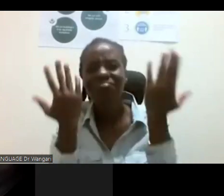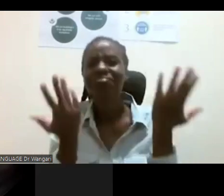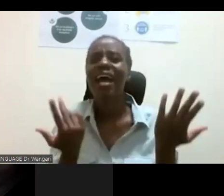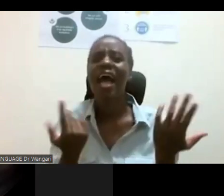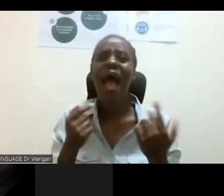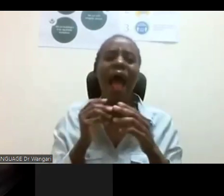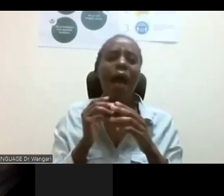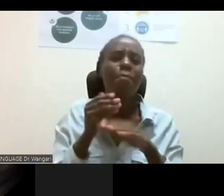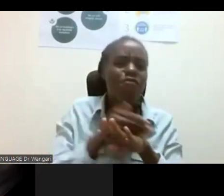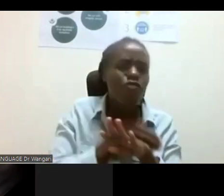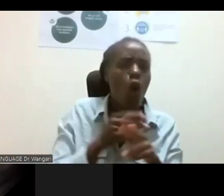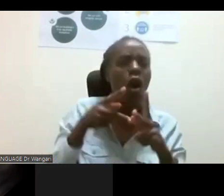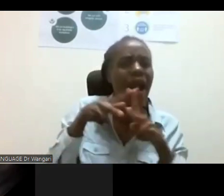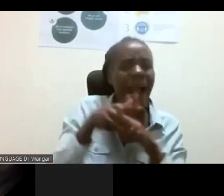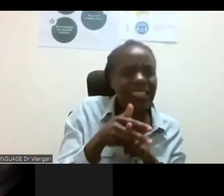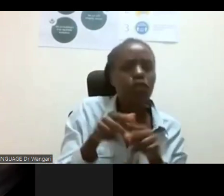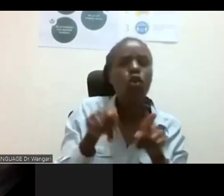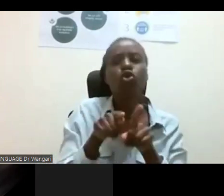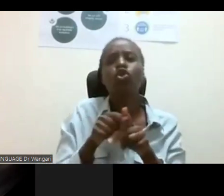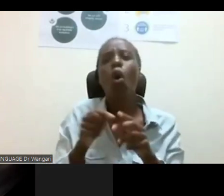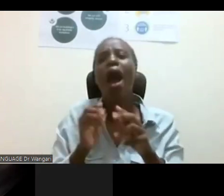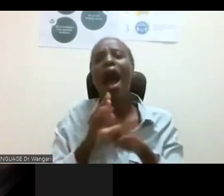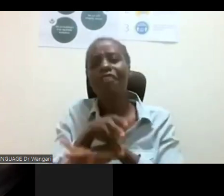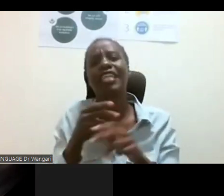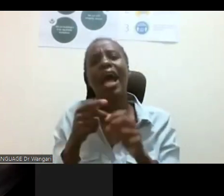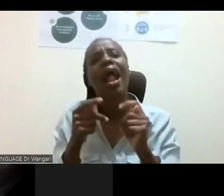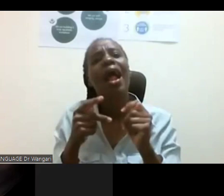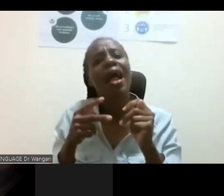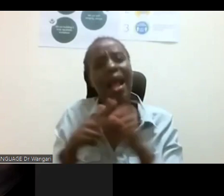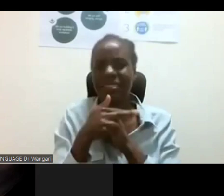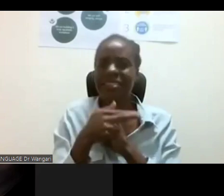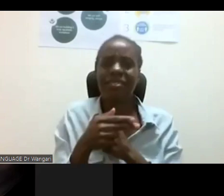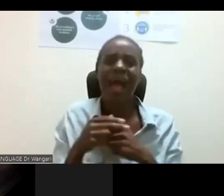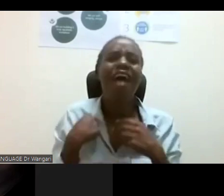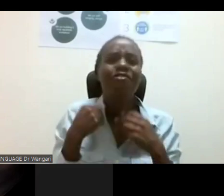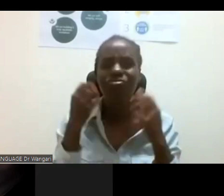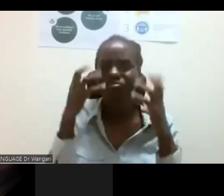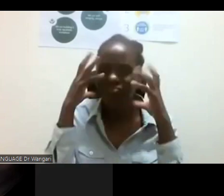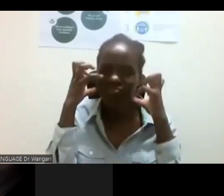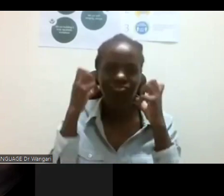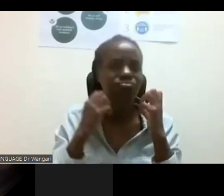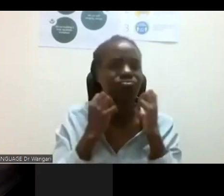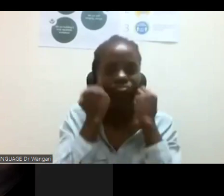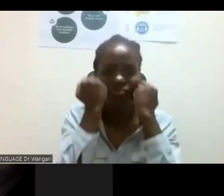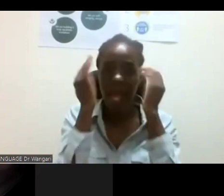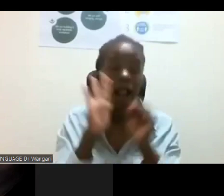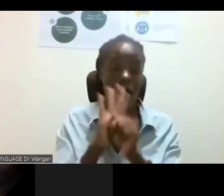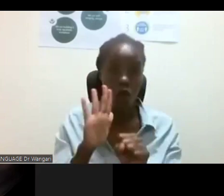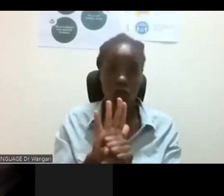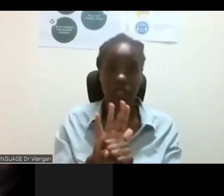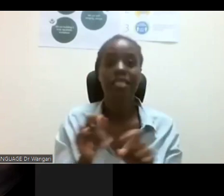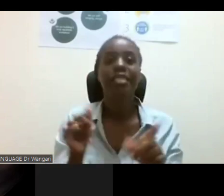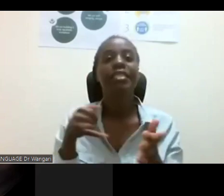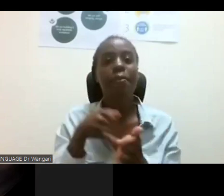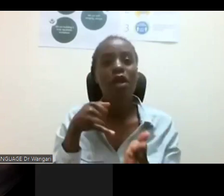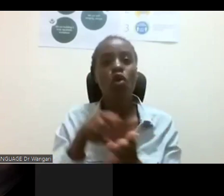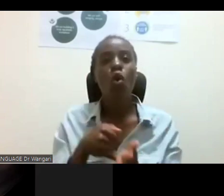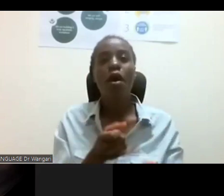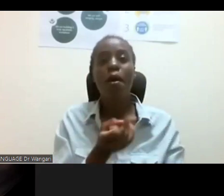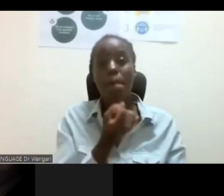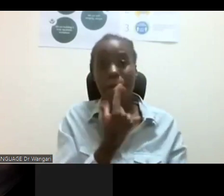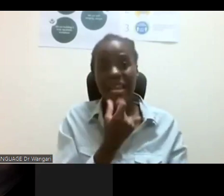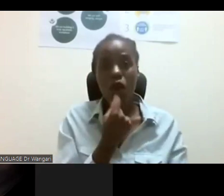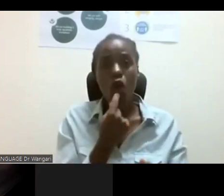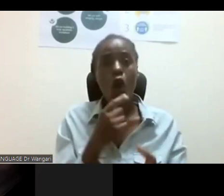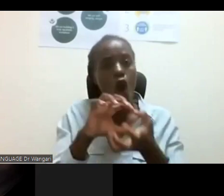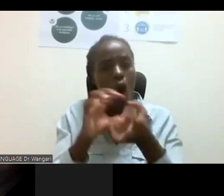cut. The long and short-term medical complication during the fistula development and